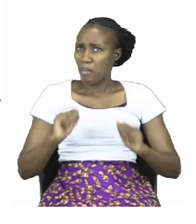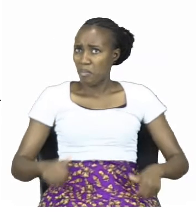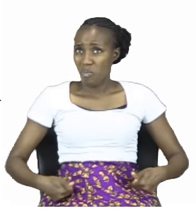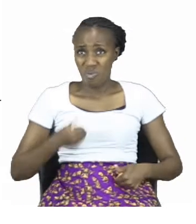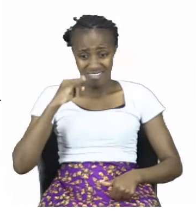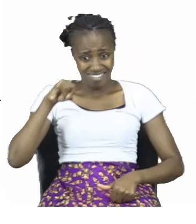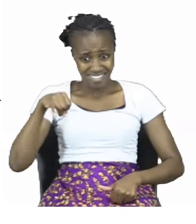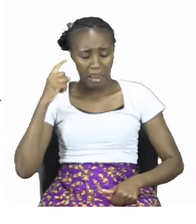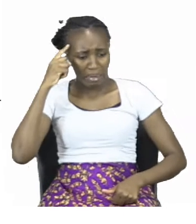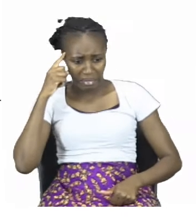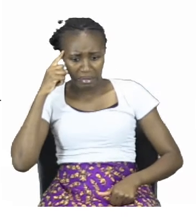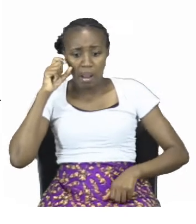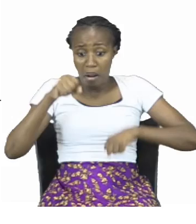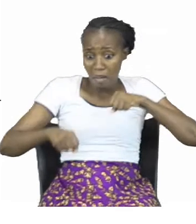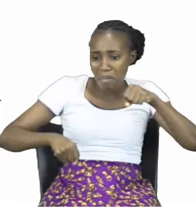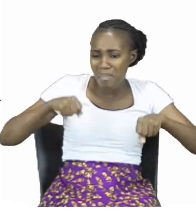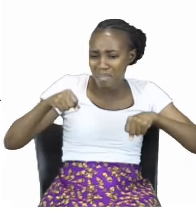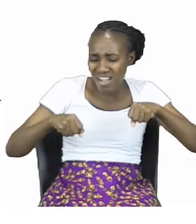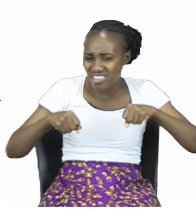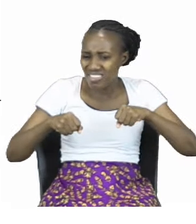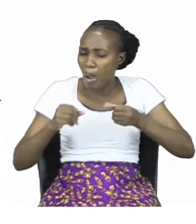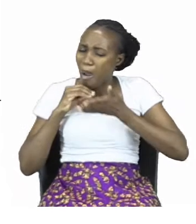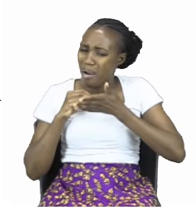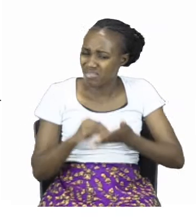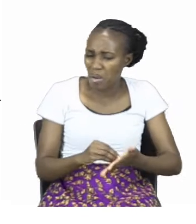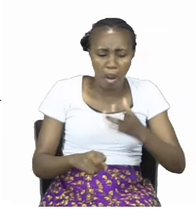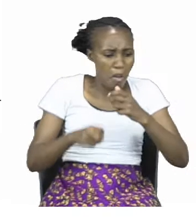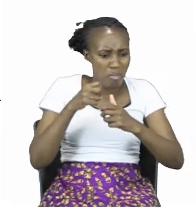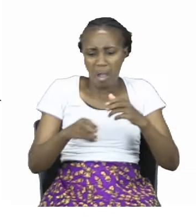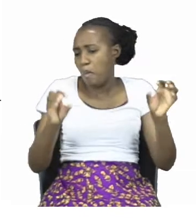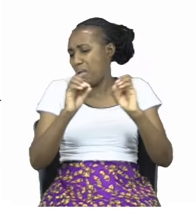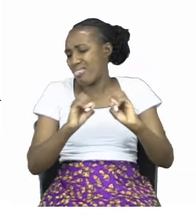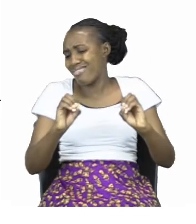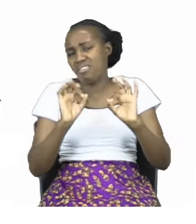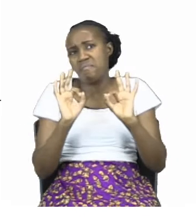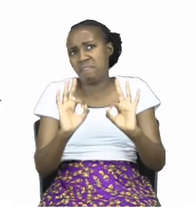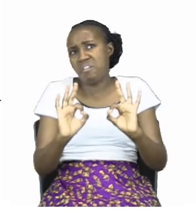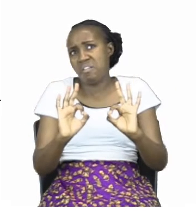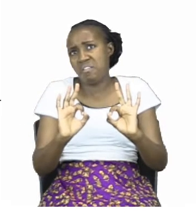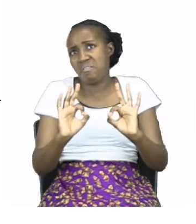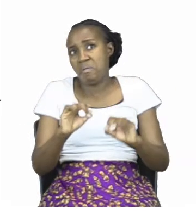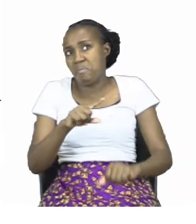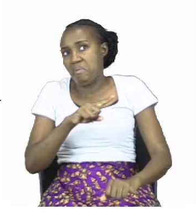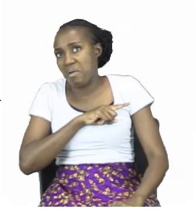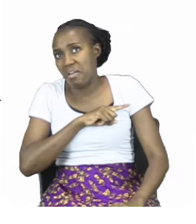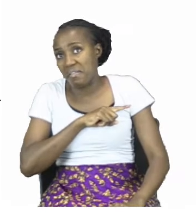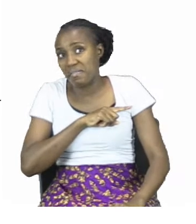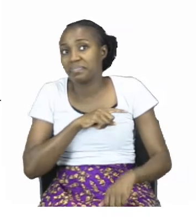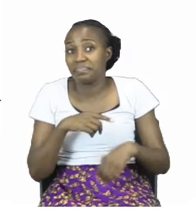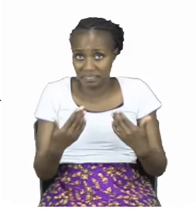Why do you think Jack thought that a more expensive bicycle